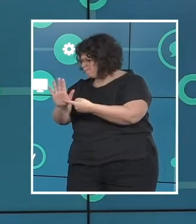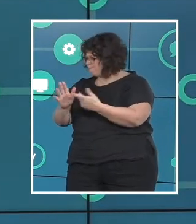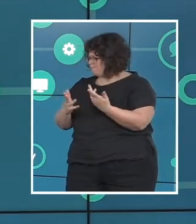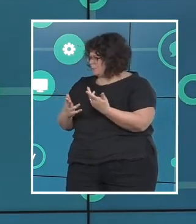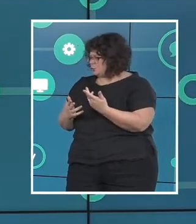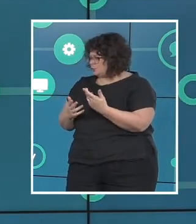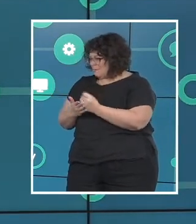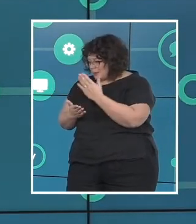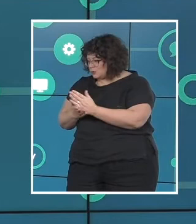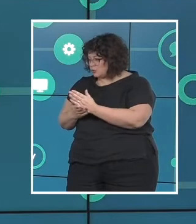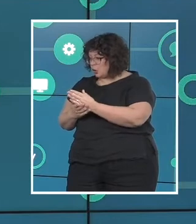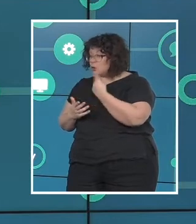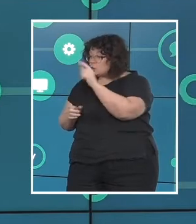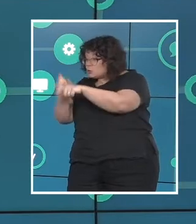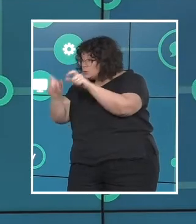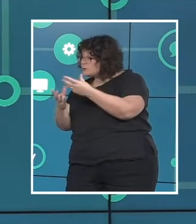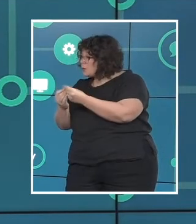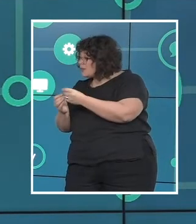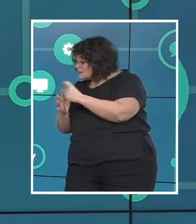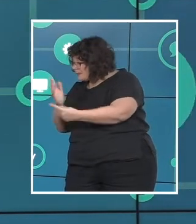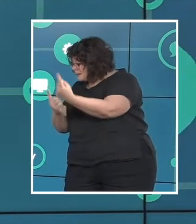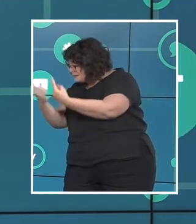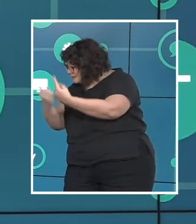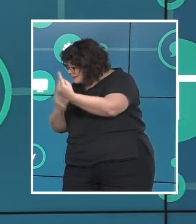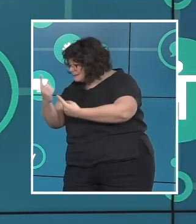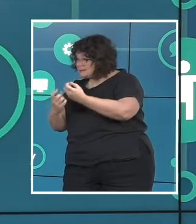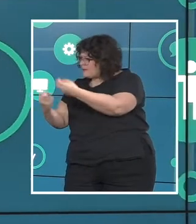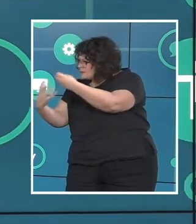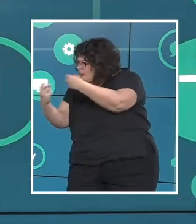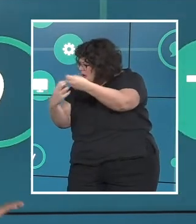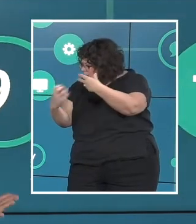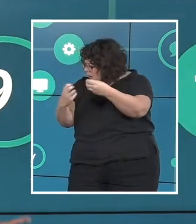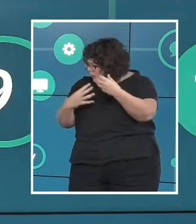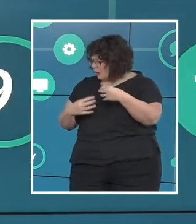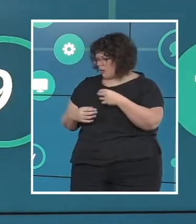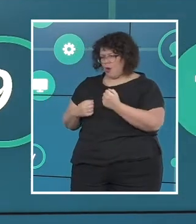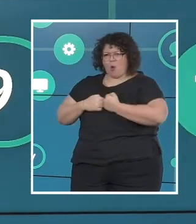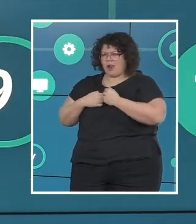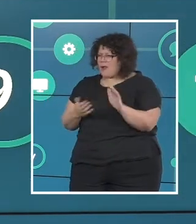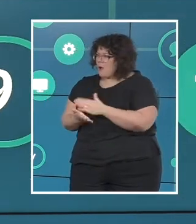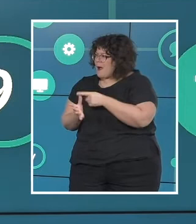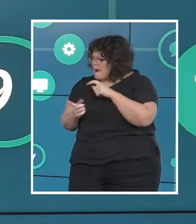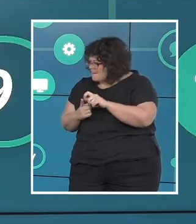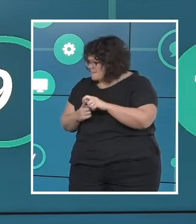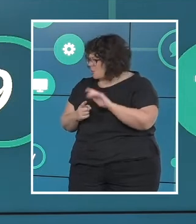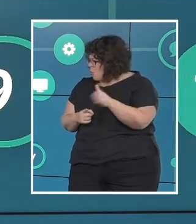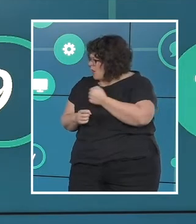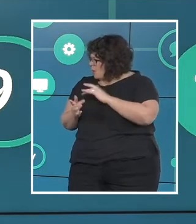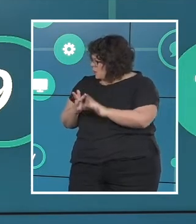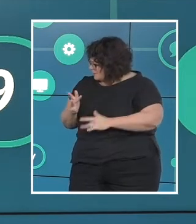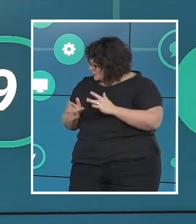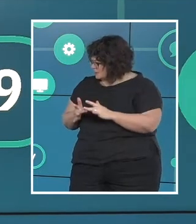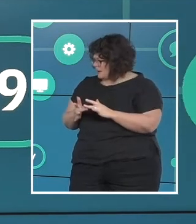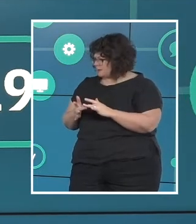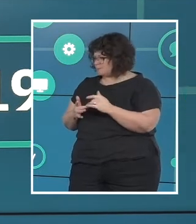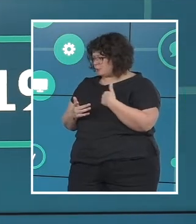joke all the time that our Sunnyvale lab is kind of like our ranch. You got beautiful windows and light and space. And New York is kind of like a New